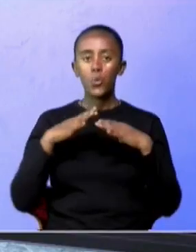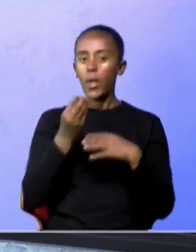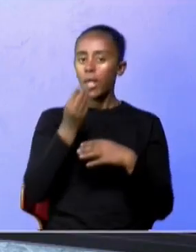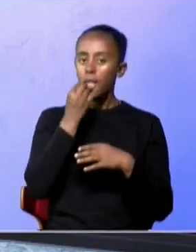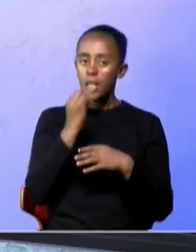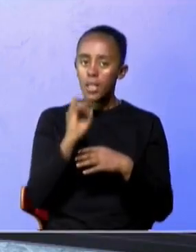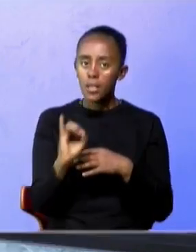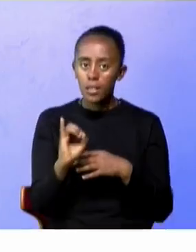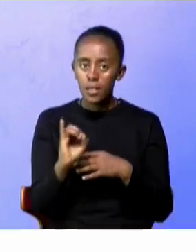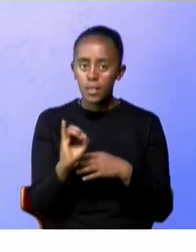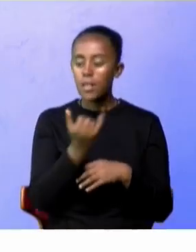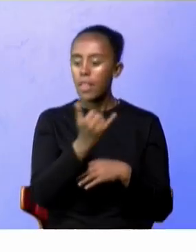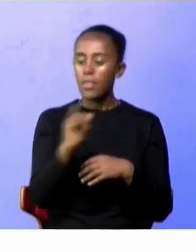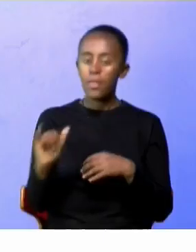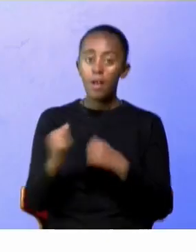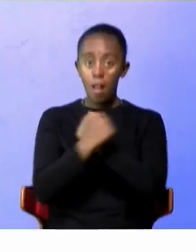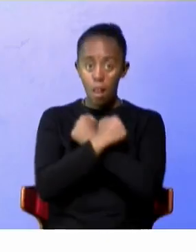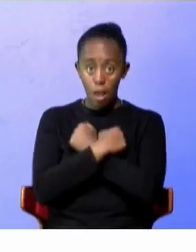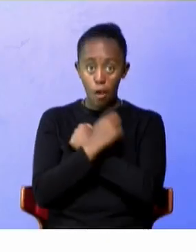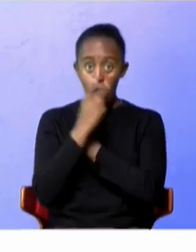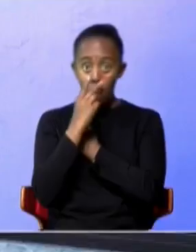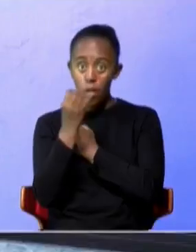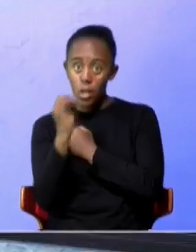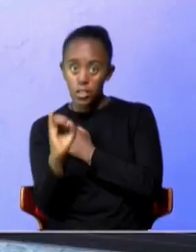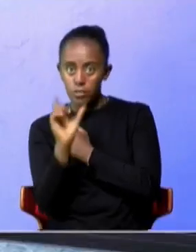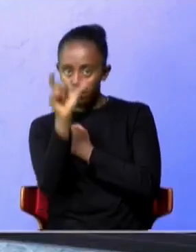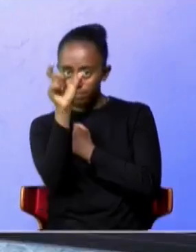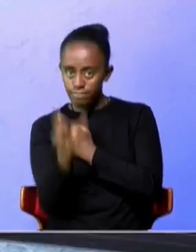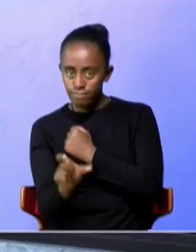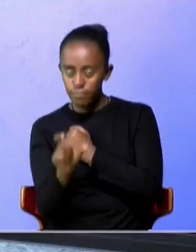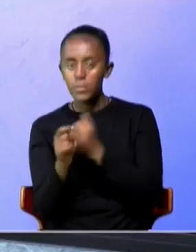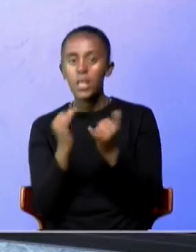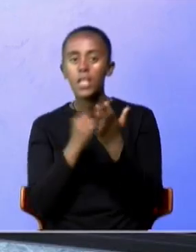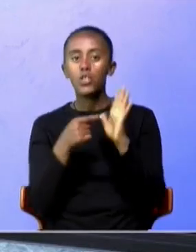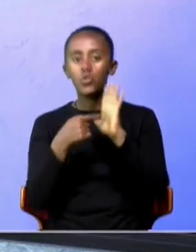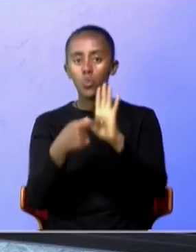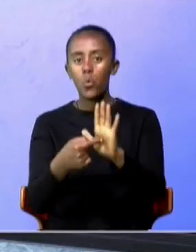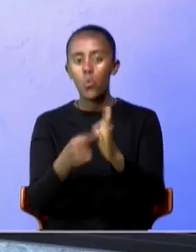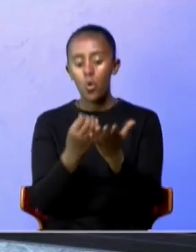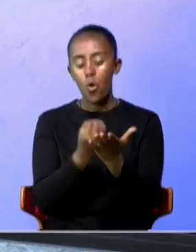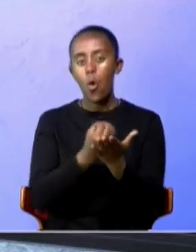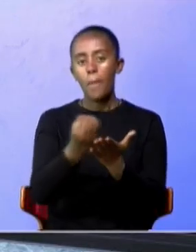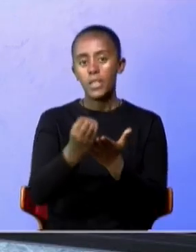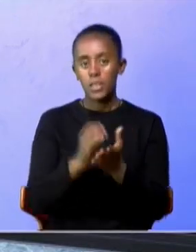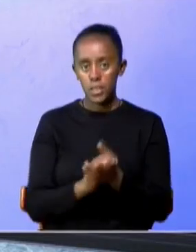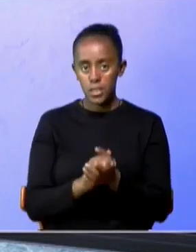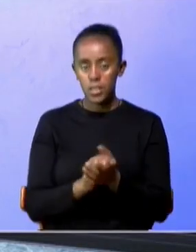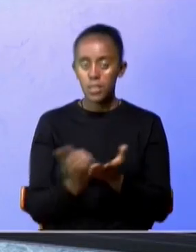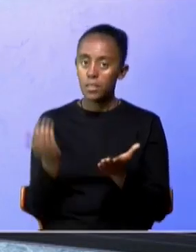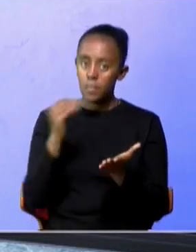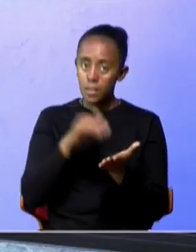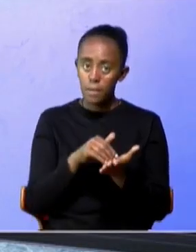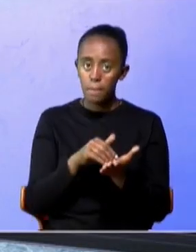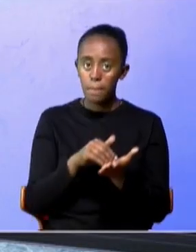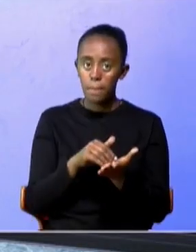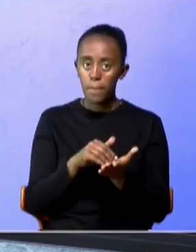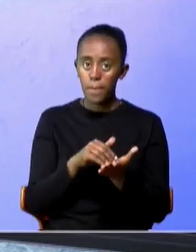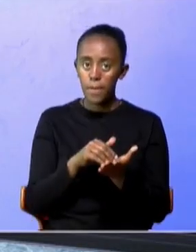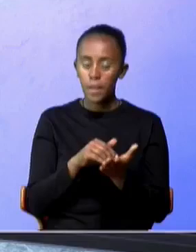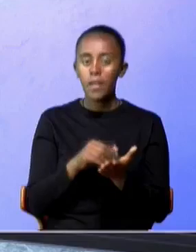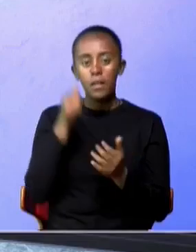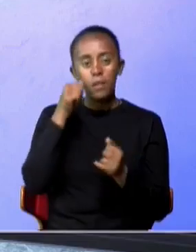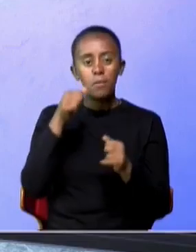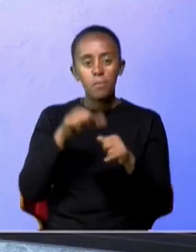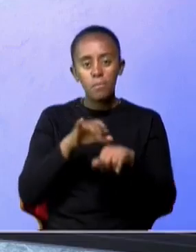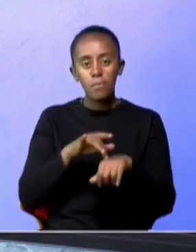eating. They love watching. So here it is shown as an object. Again, if we remember,